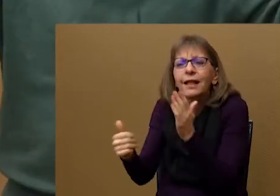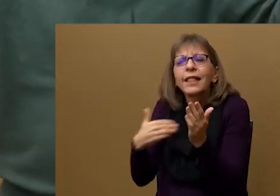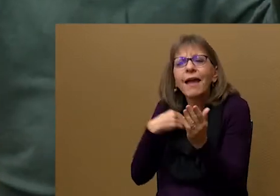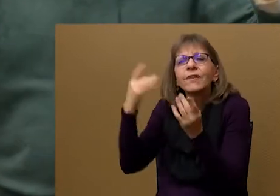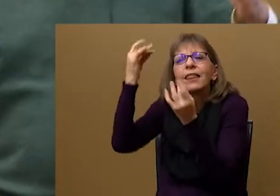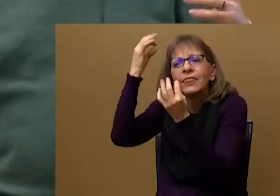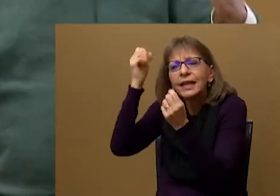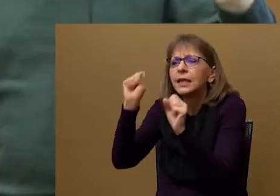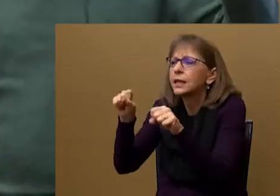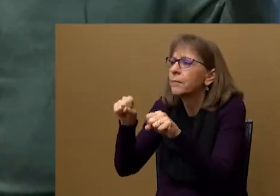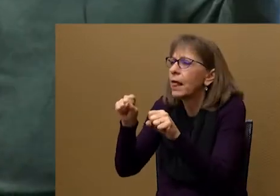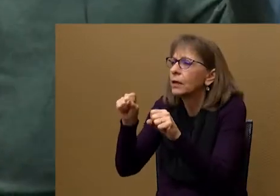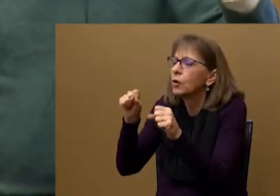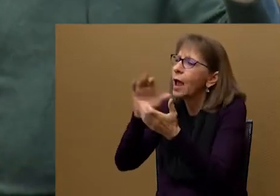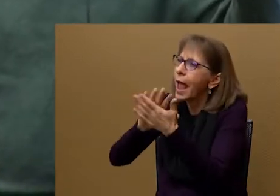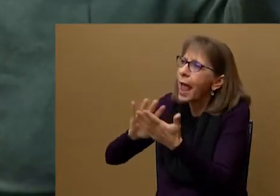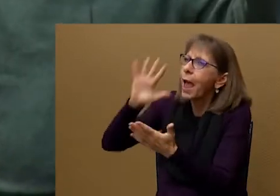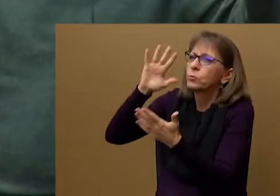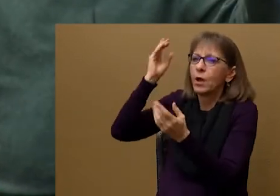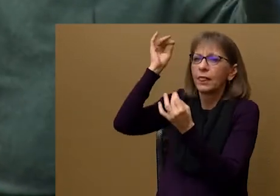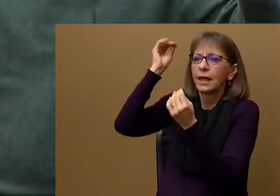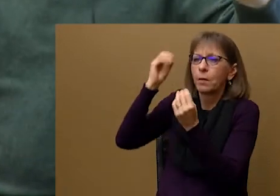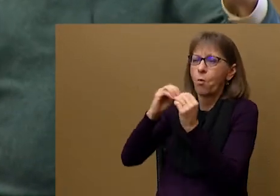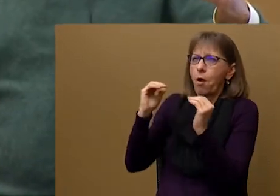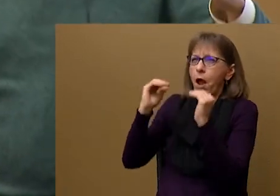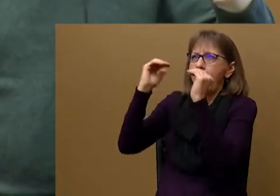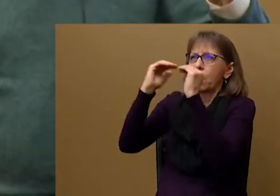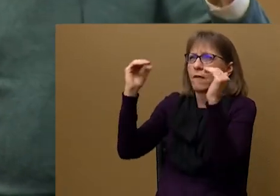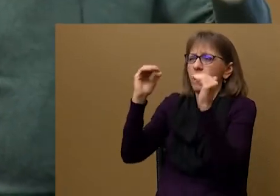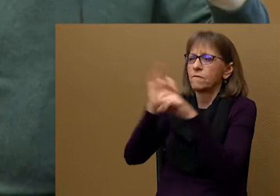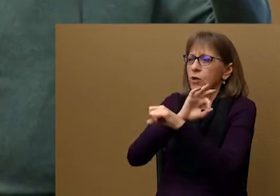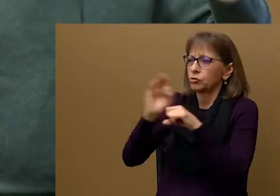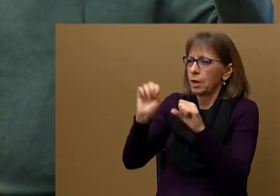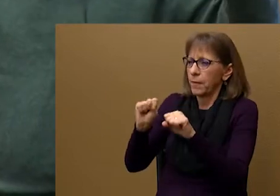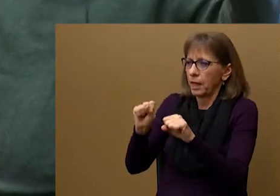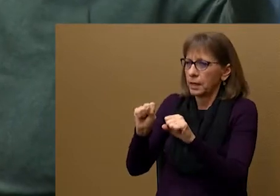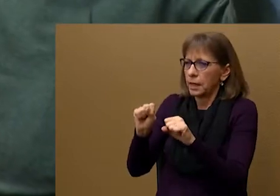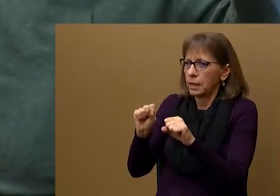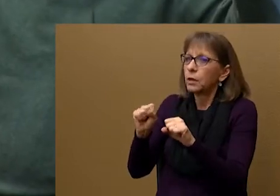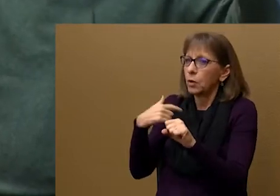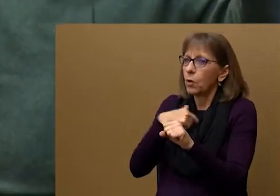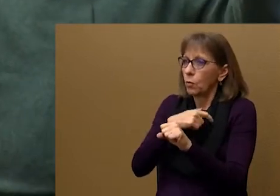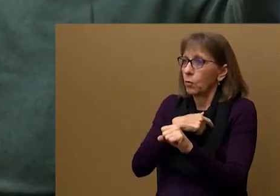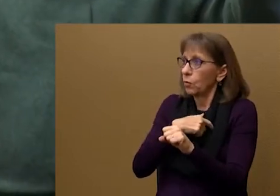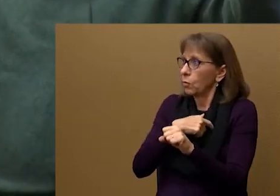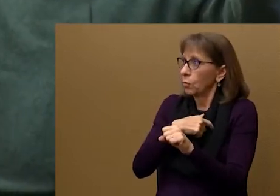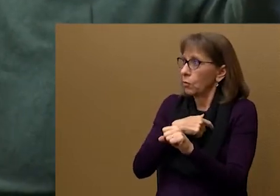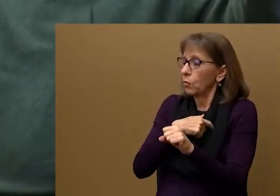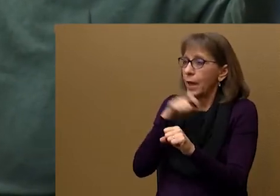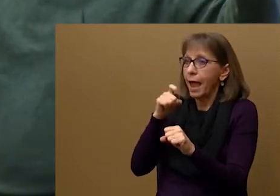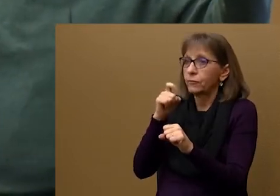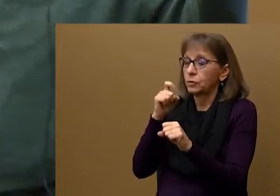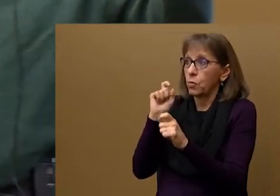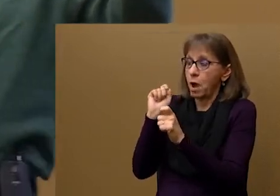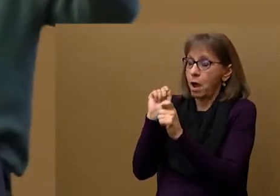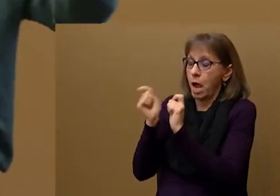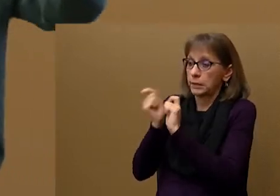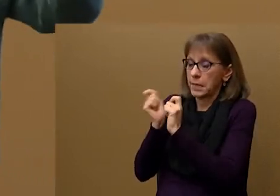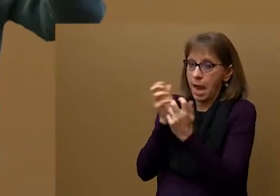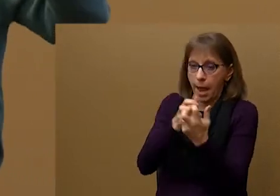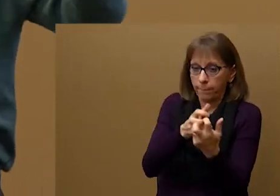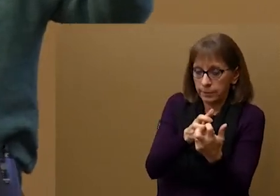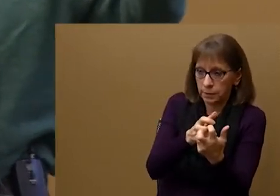advanced language skills, more advanced capacities for abstract thinking, more higher levels of functional abilities. We often have